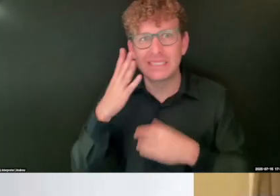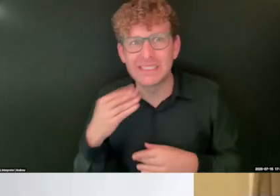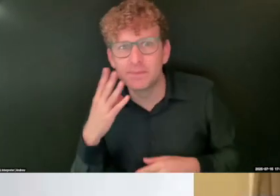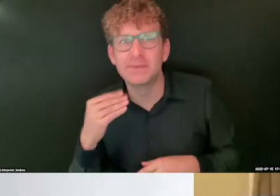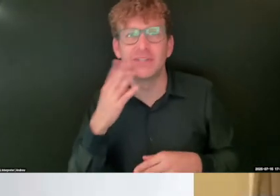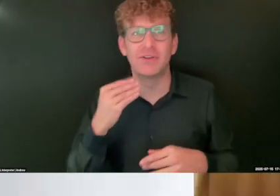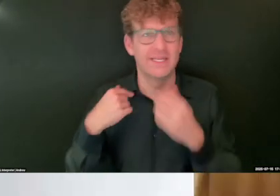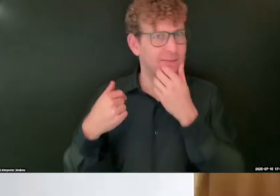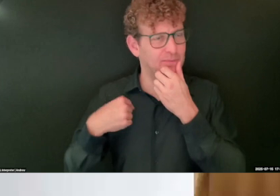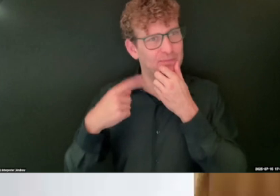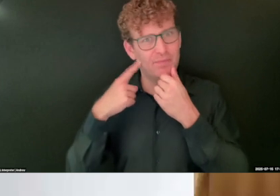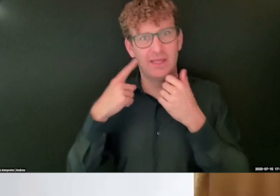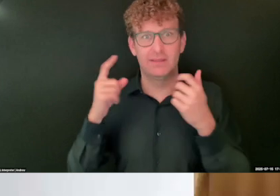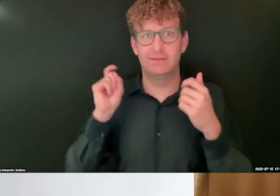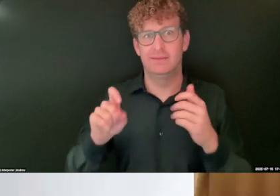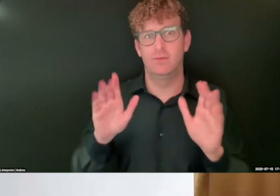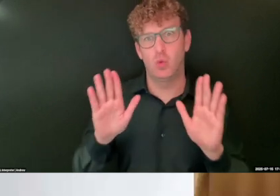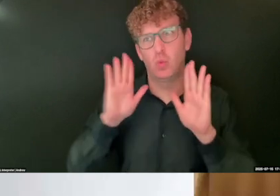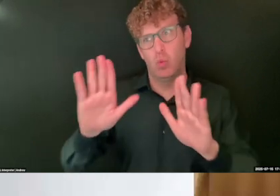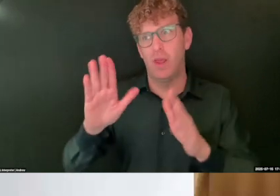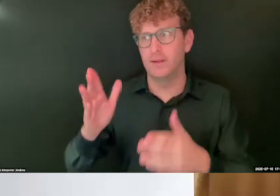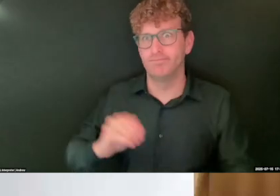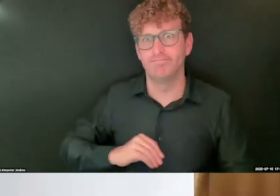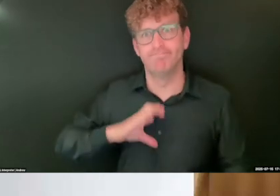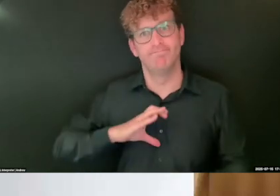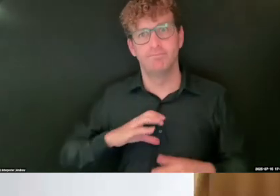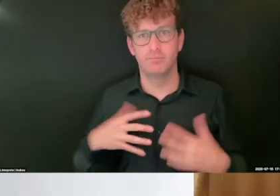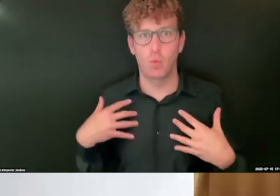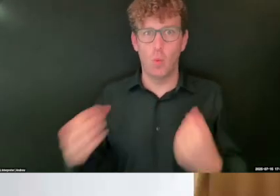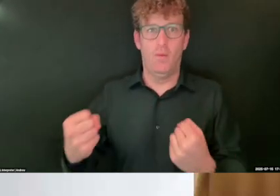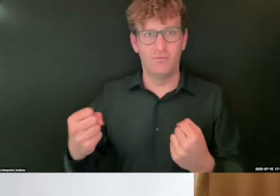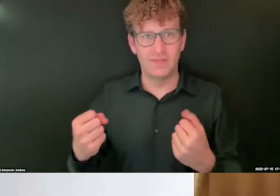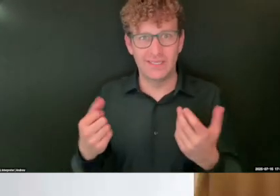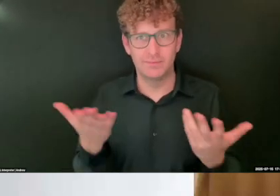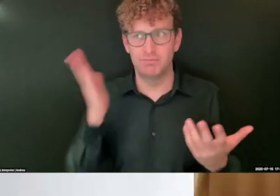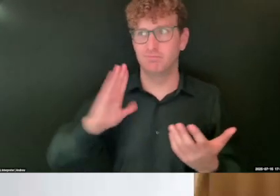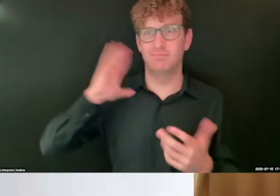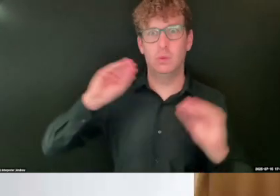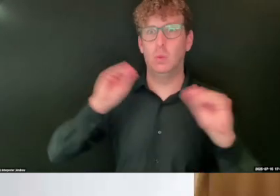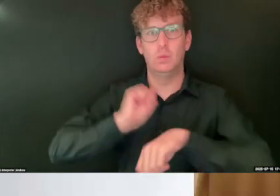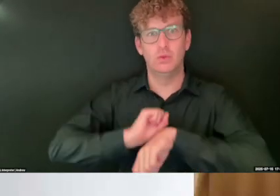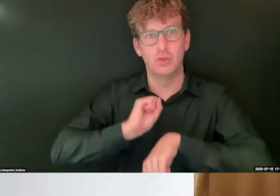builder also. I was unemployed, but I just barely signed the offer sheet with the Workforce Development Program.